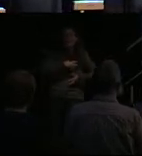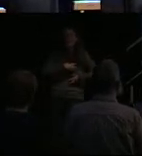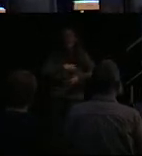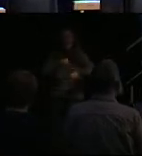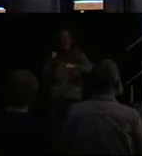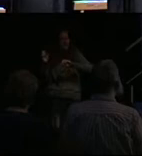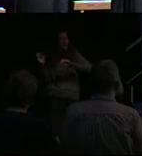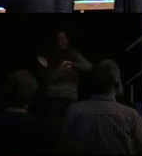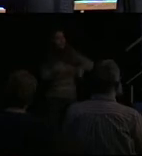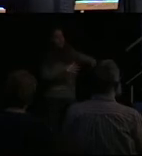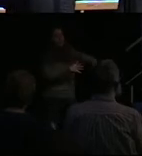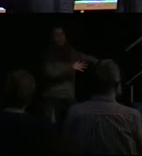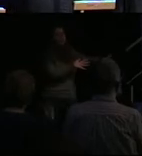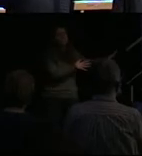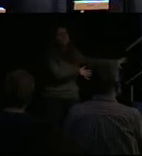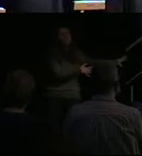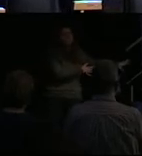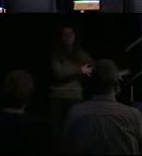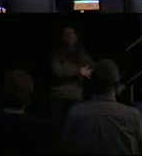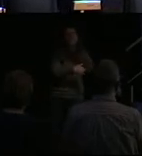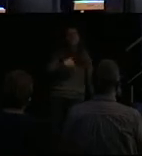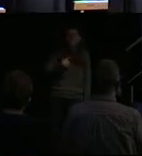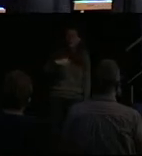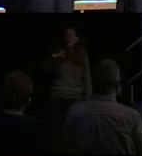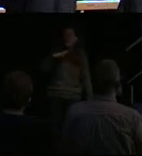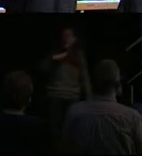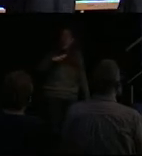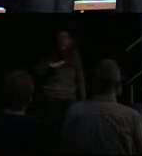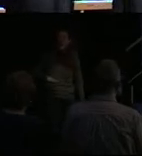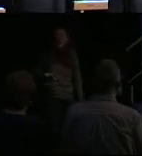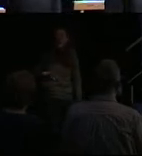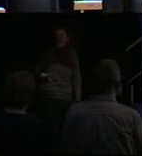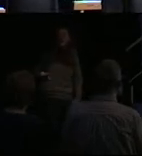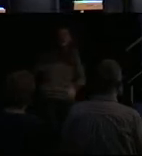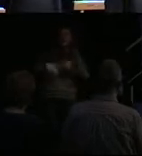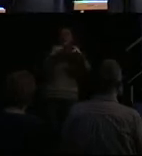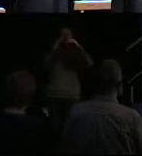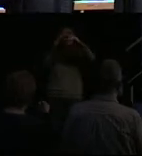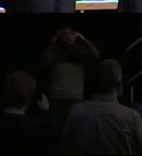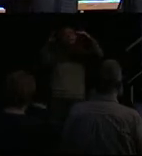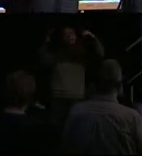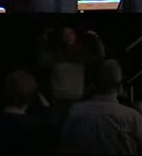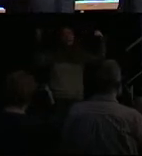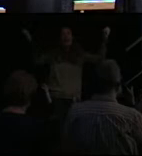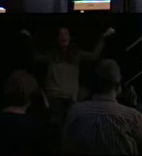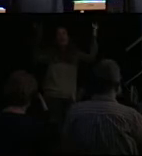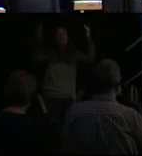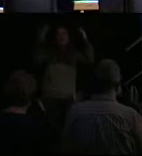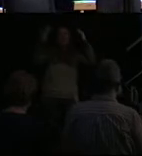throw my feet into the wind. I am desperate for